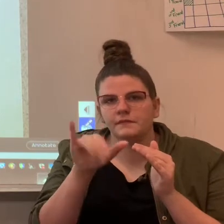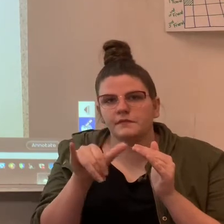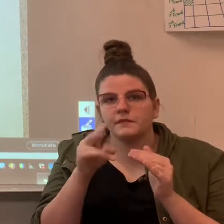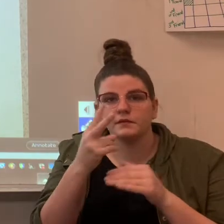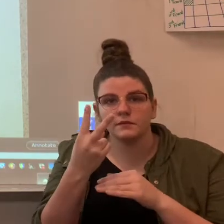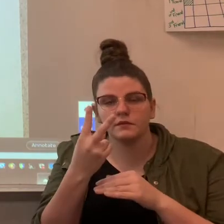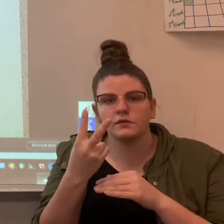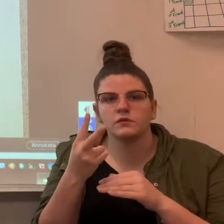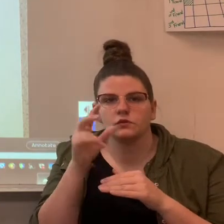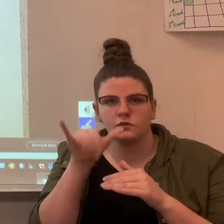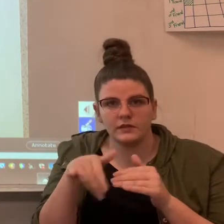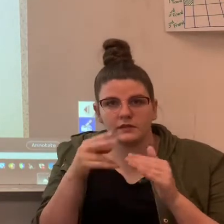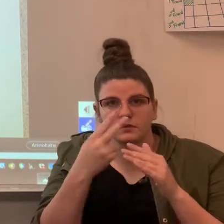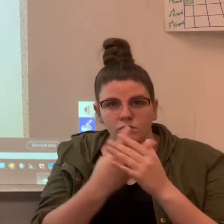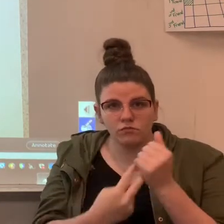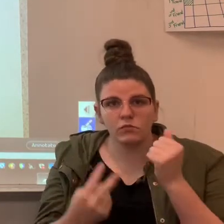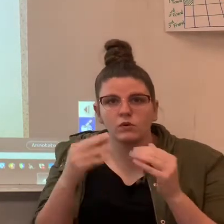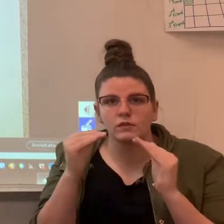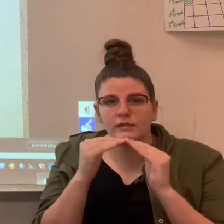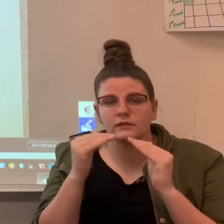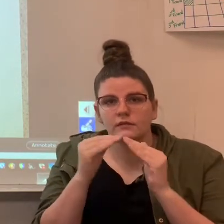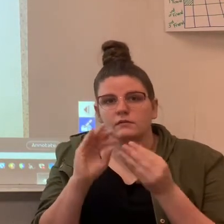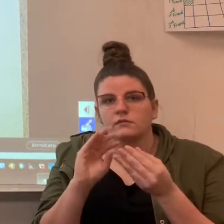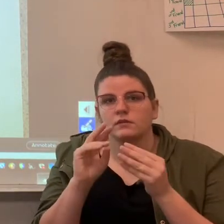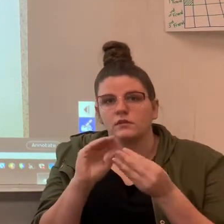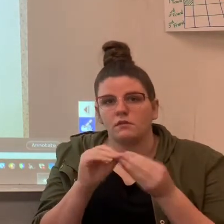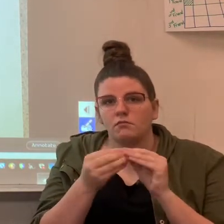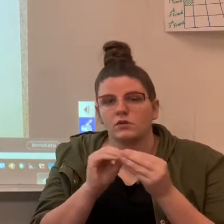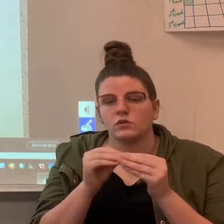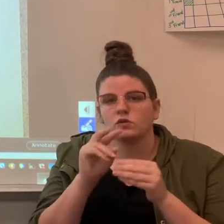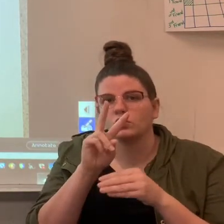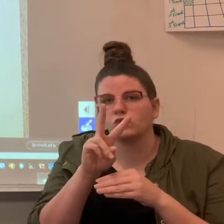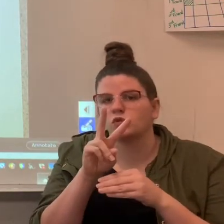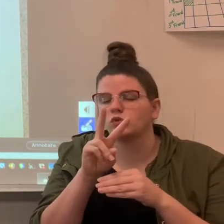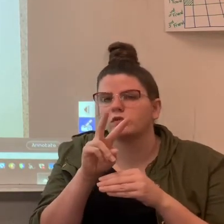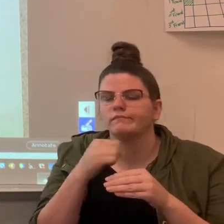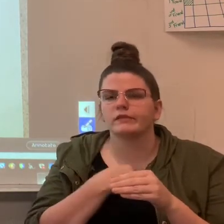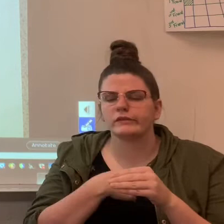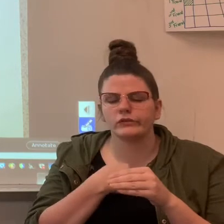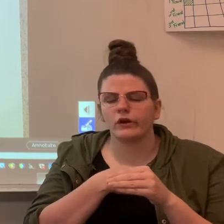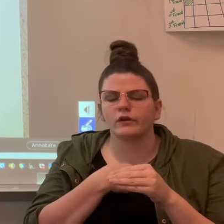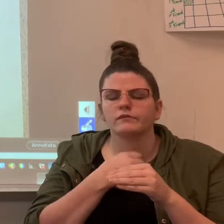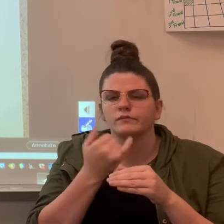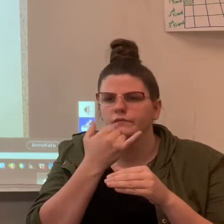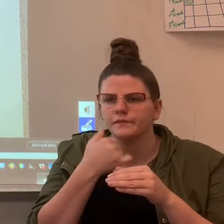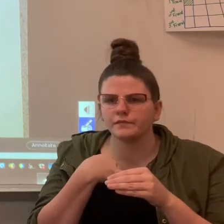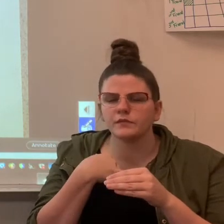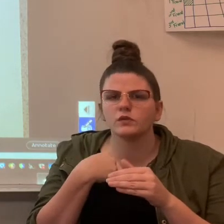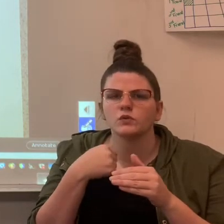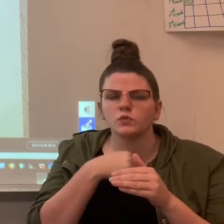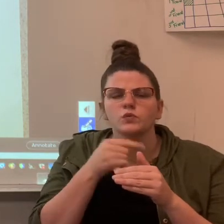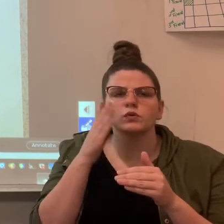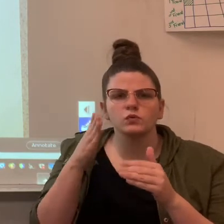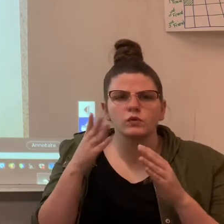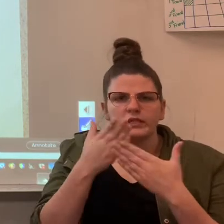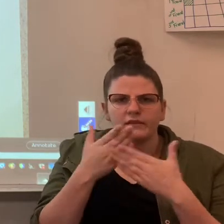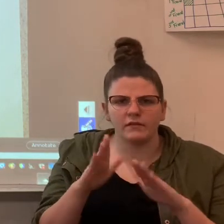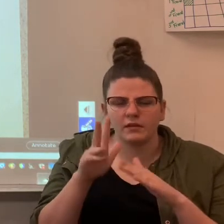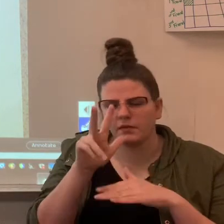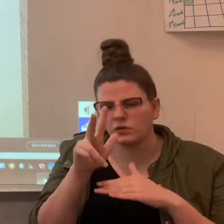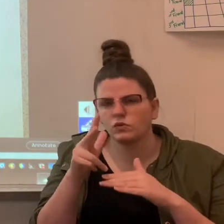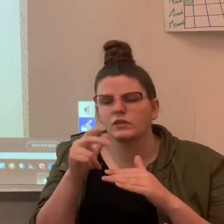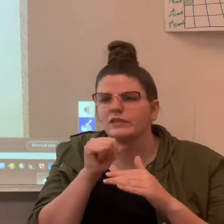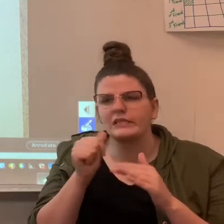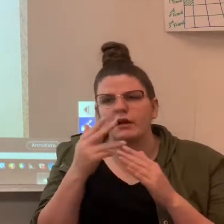even numbers. So 2 divided by 6 is 3. We would divide them by 3. They're not both even